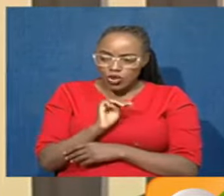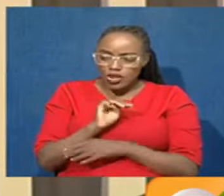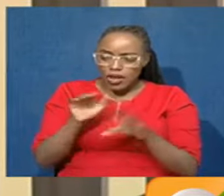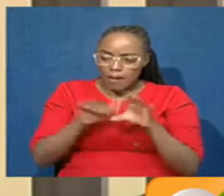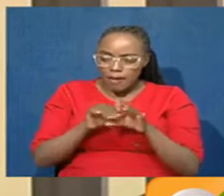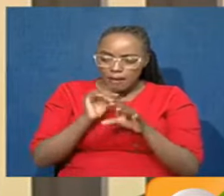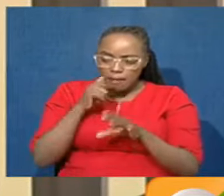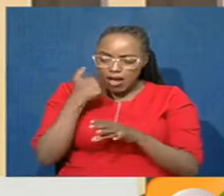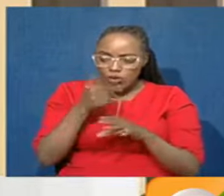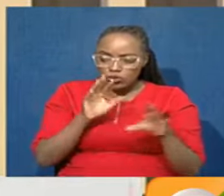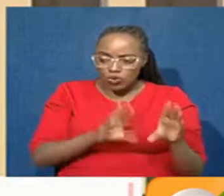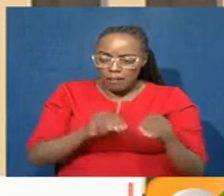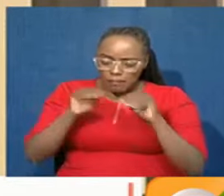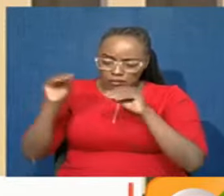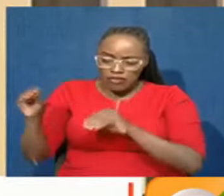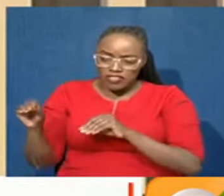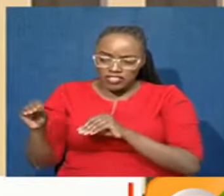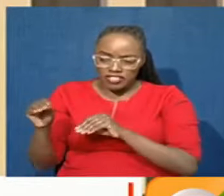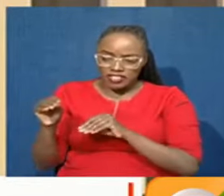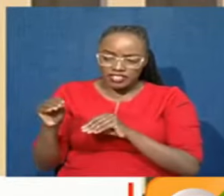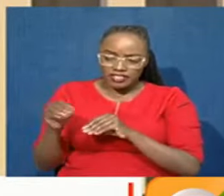are transitioned mm-hmm. automatically.